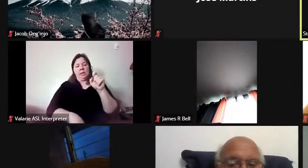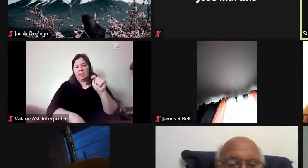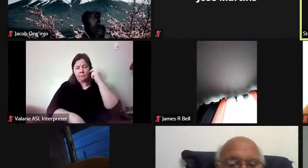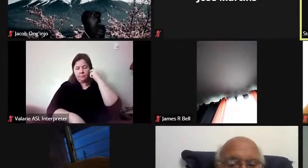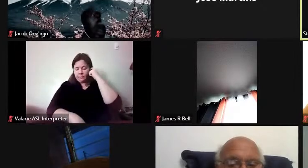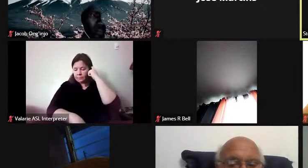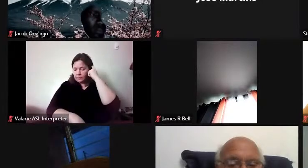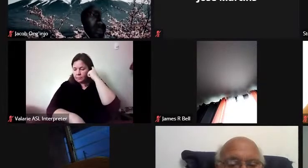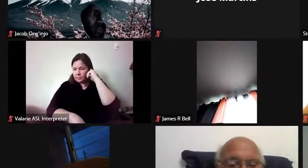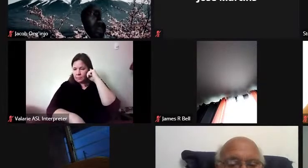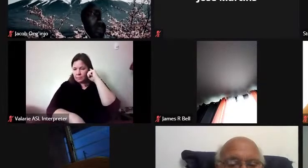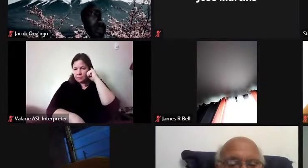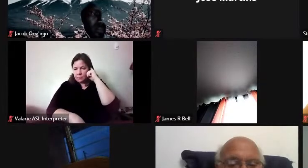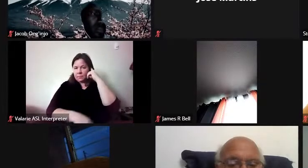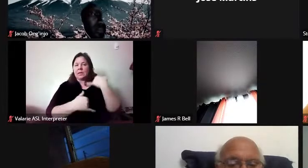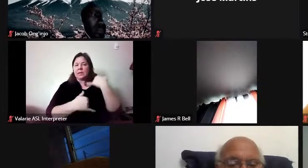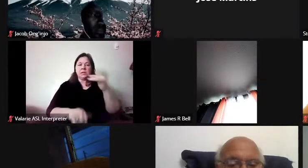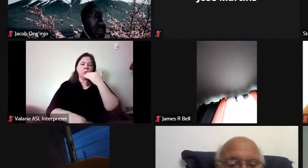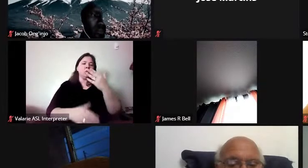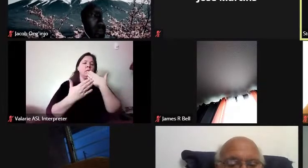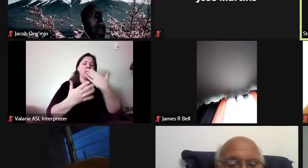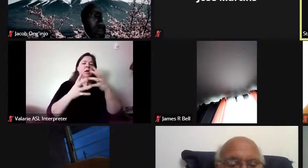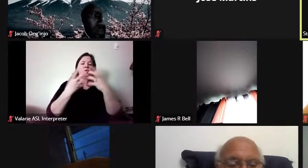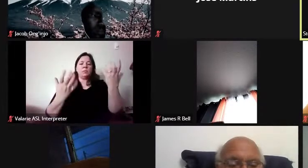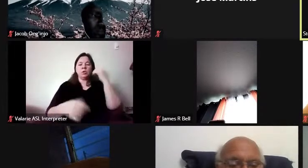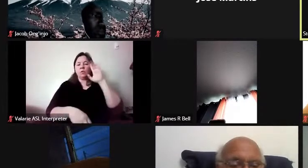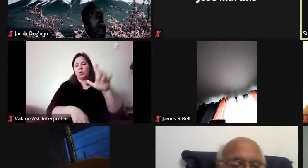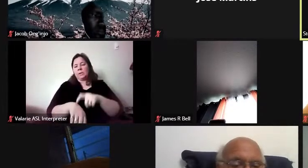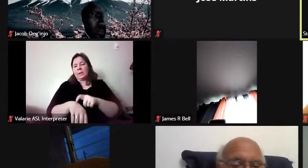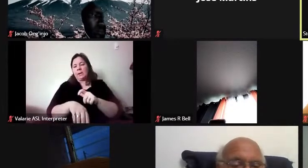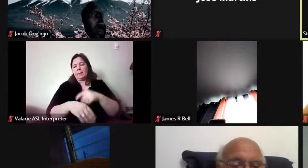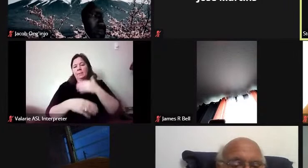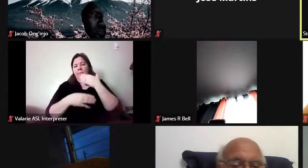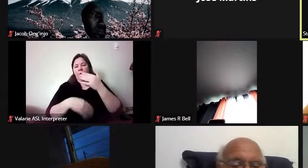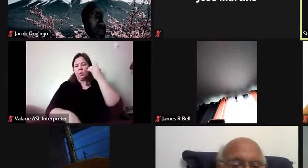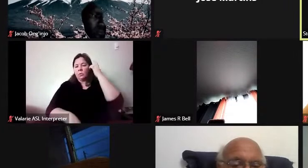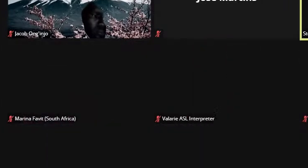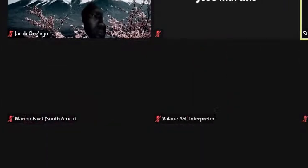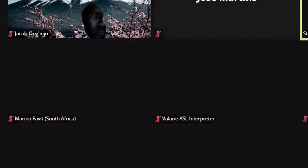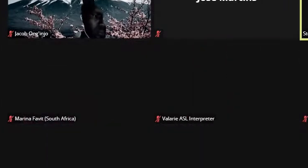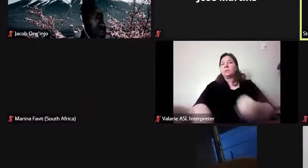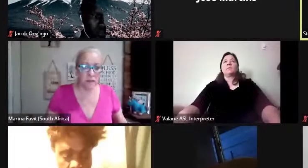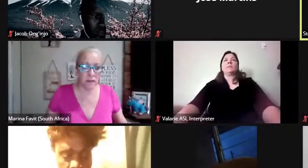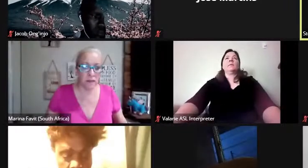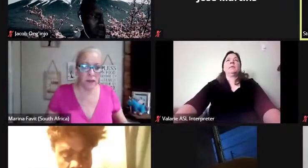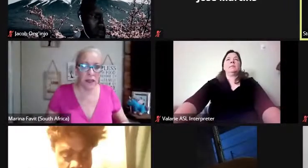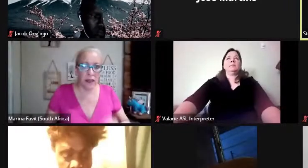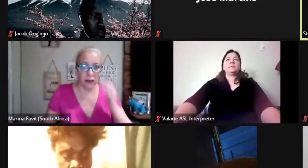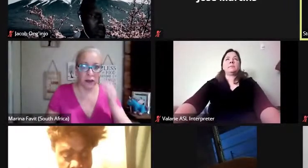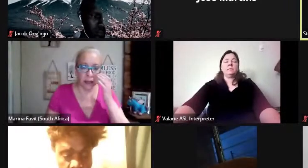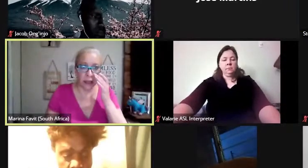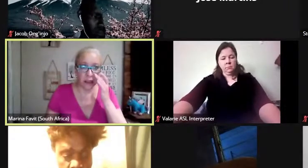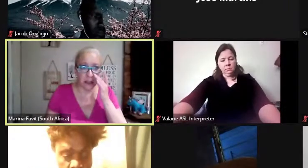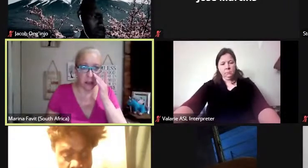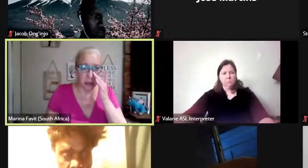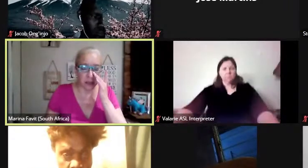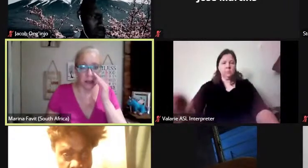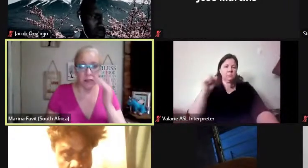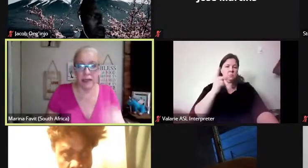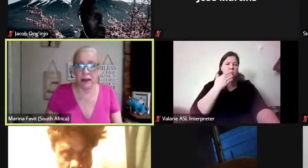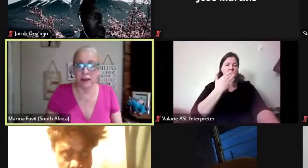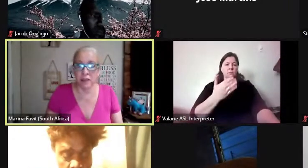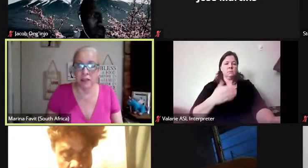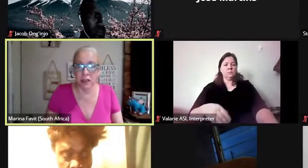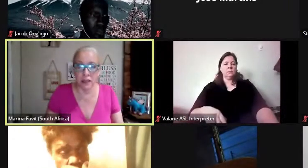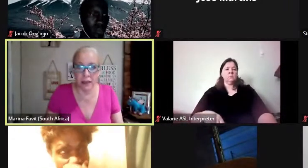good. Thank you so much for your time. You're welcome. Great, thank you so